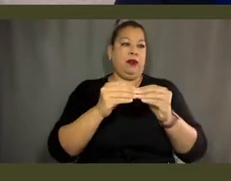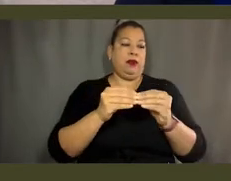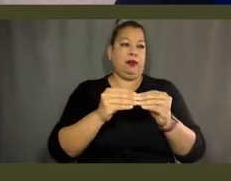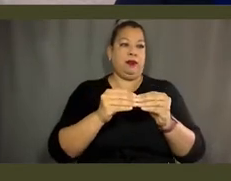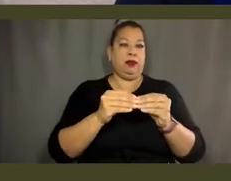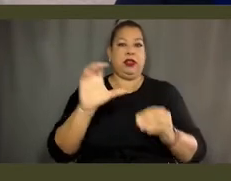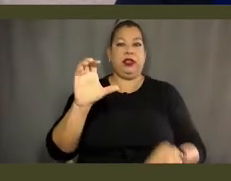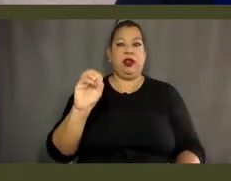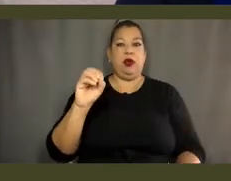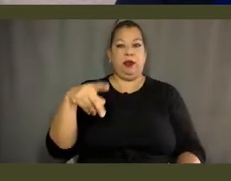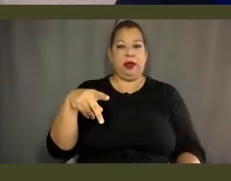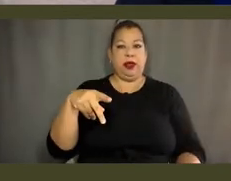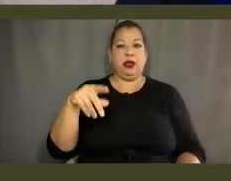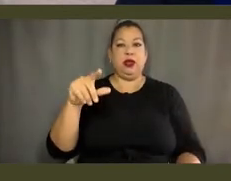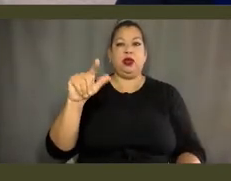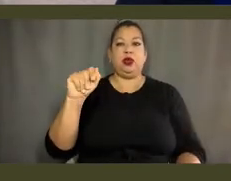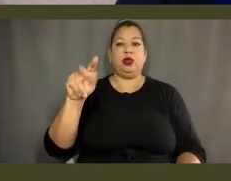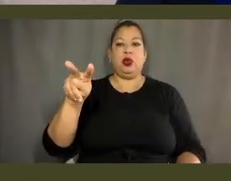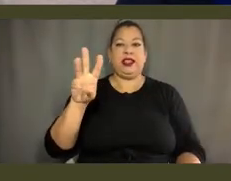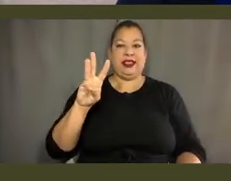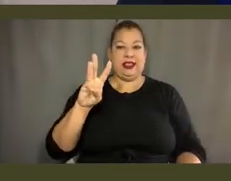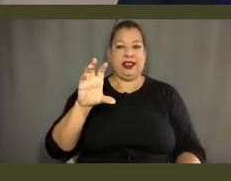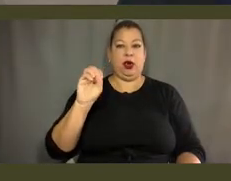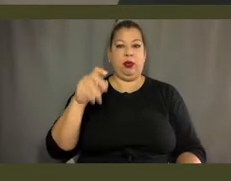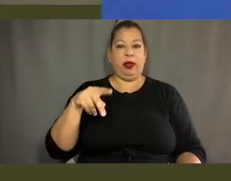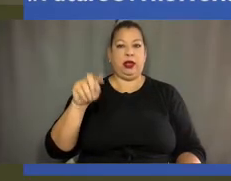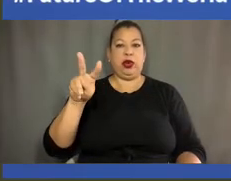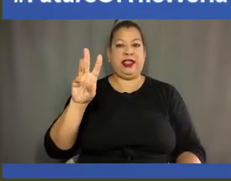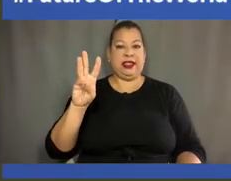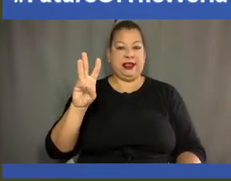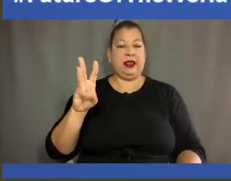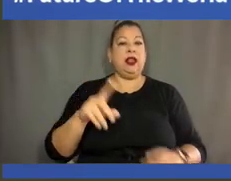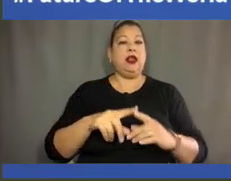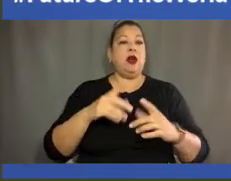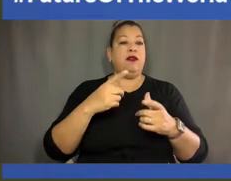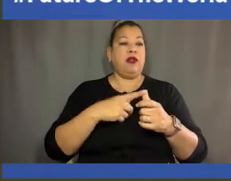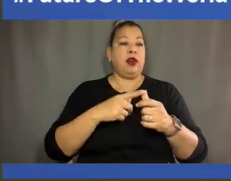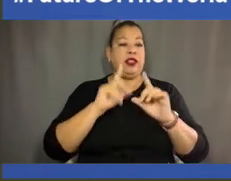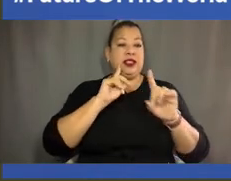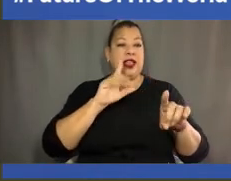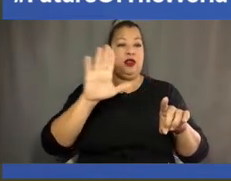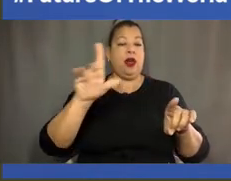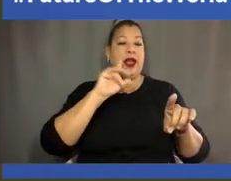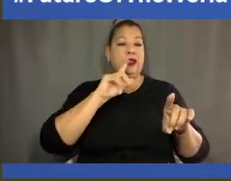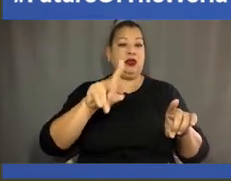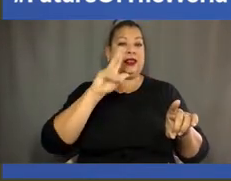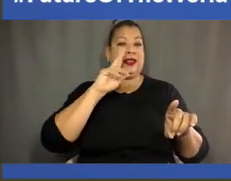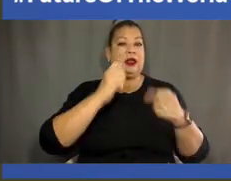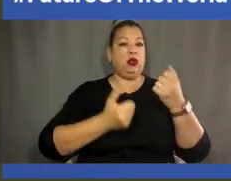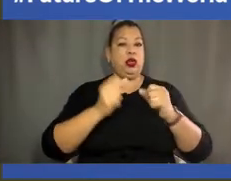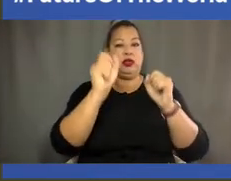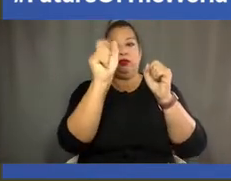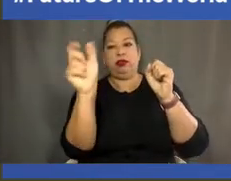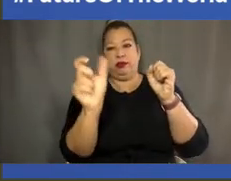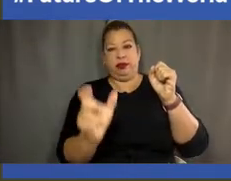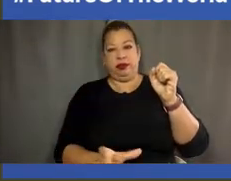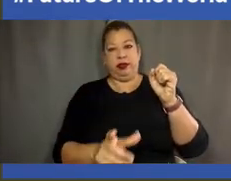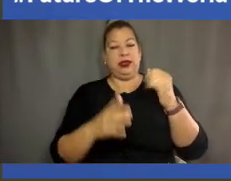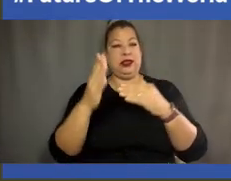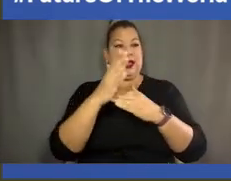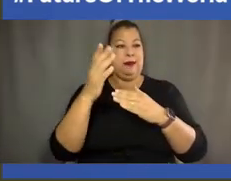are the polls. Please answer, send in your answer, and we'll see which one comes out on top in a